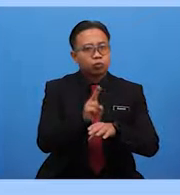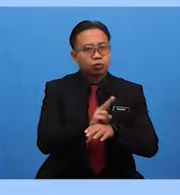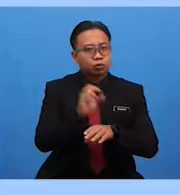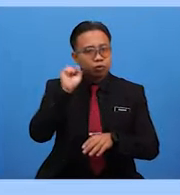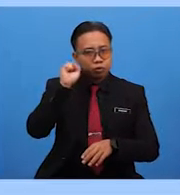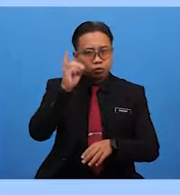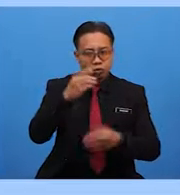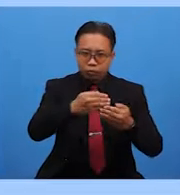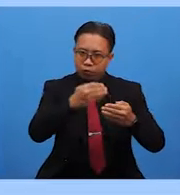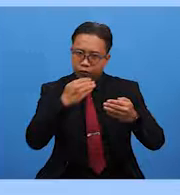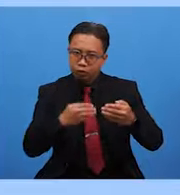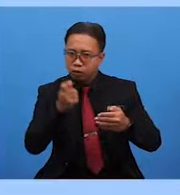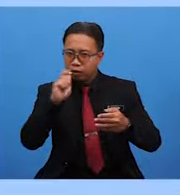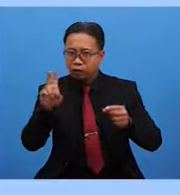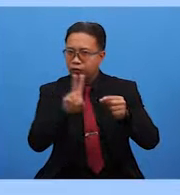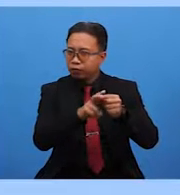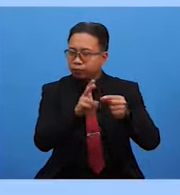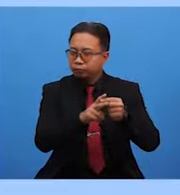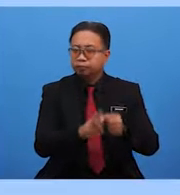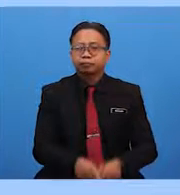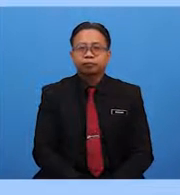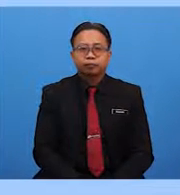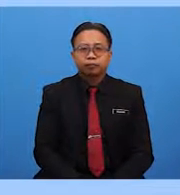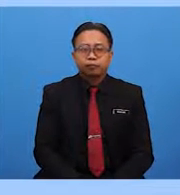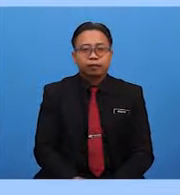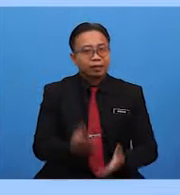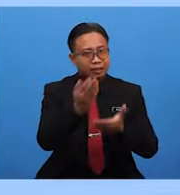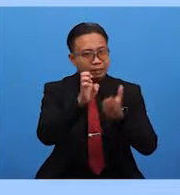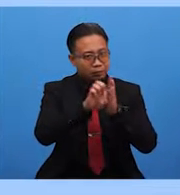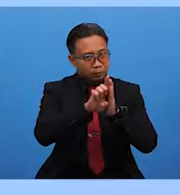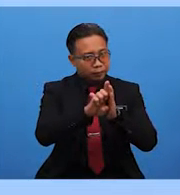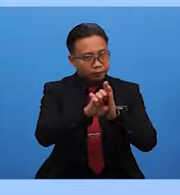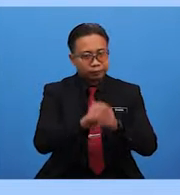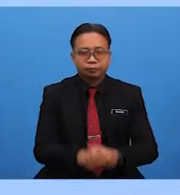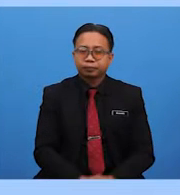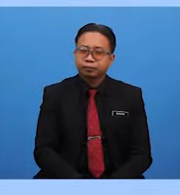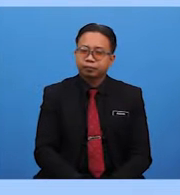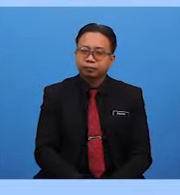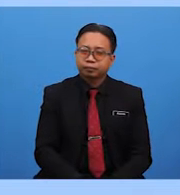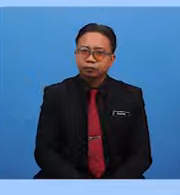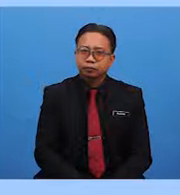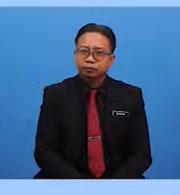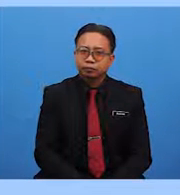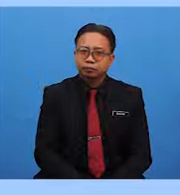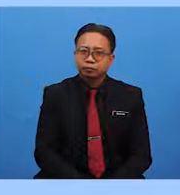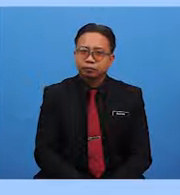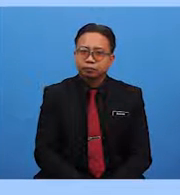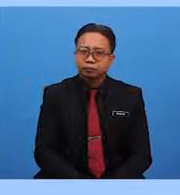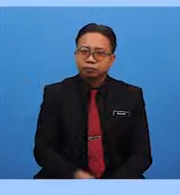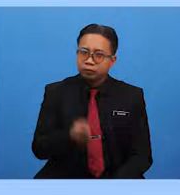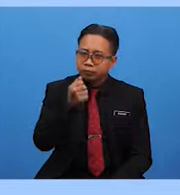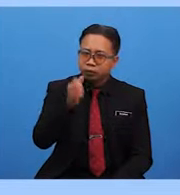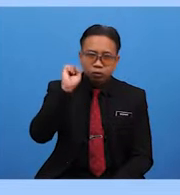should before the verb. Here are some examples. Example 1.